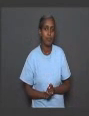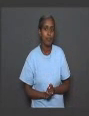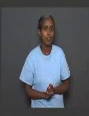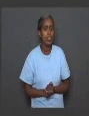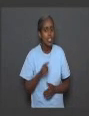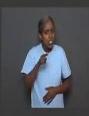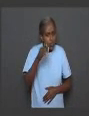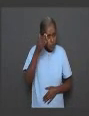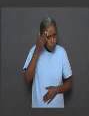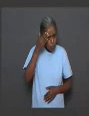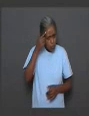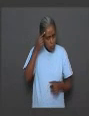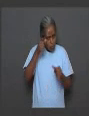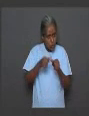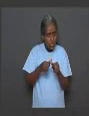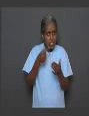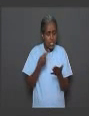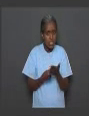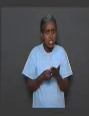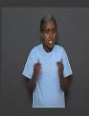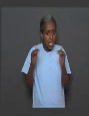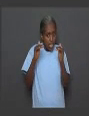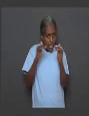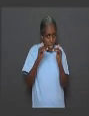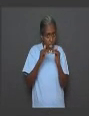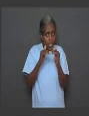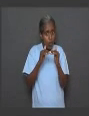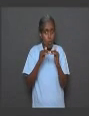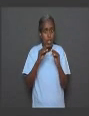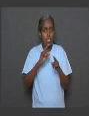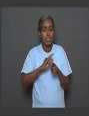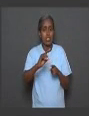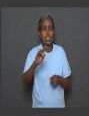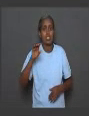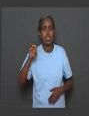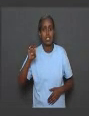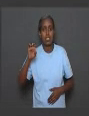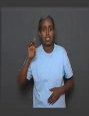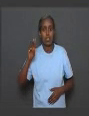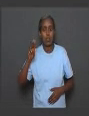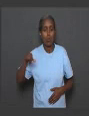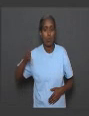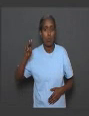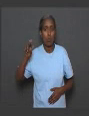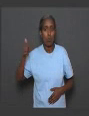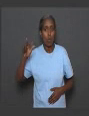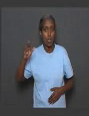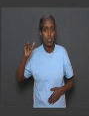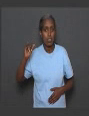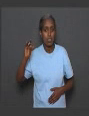Do you notice that it is an equal distance away from all three vertices?